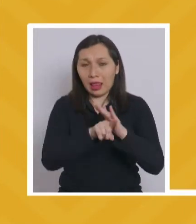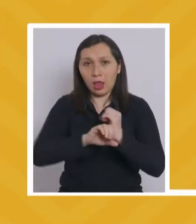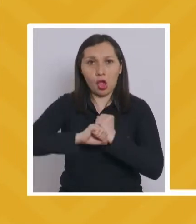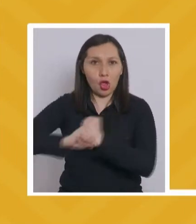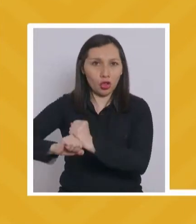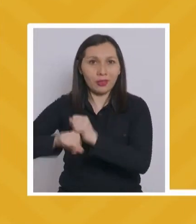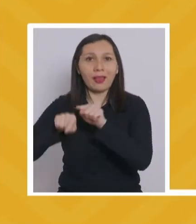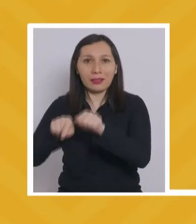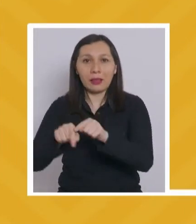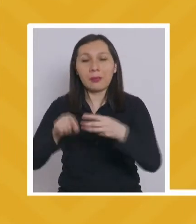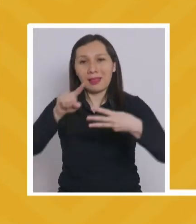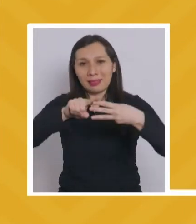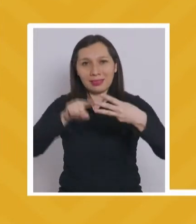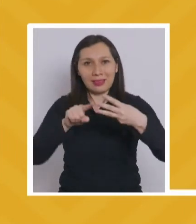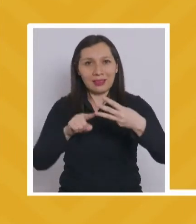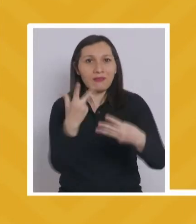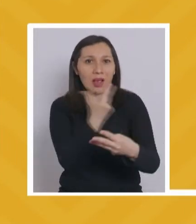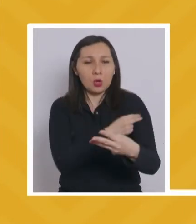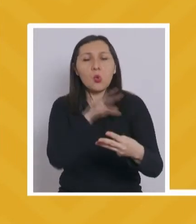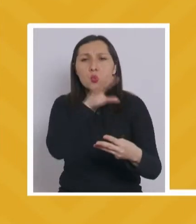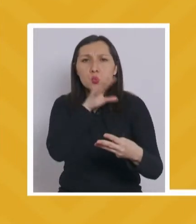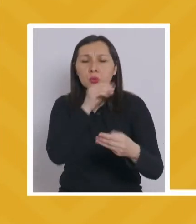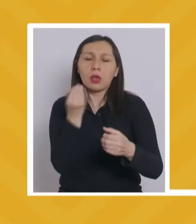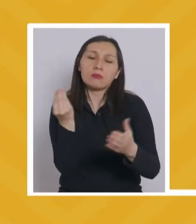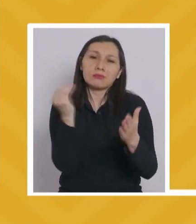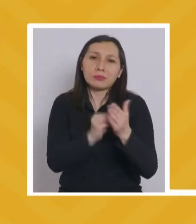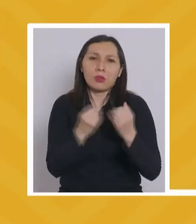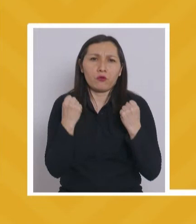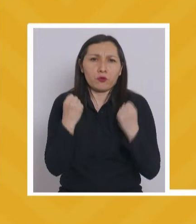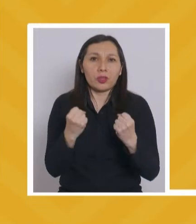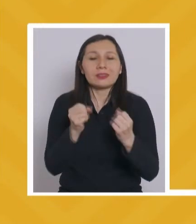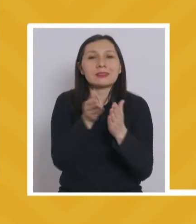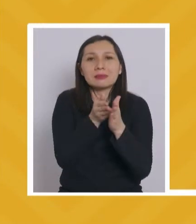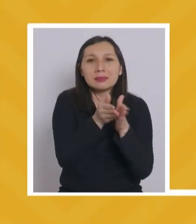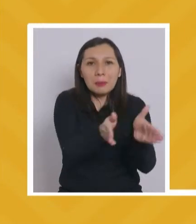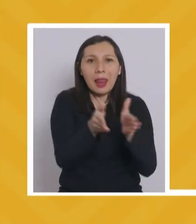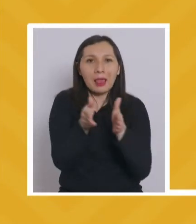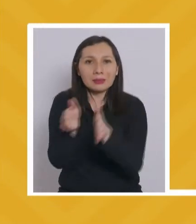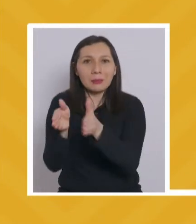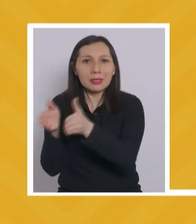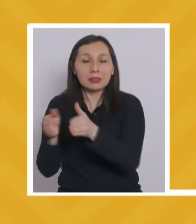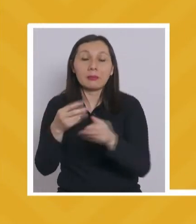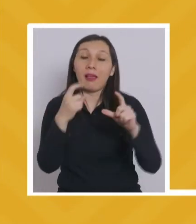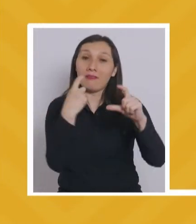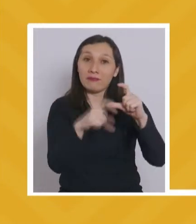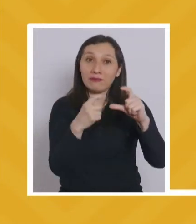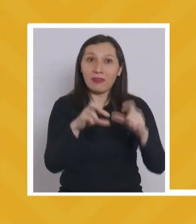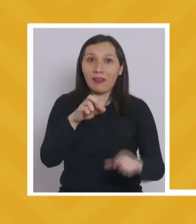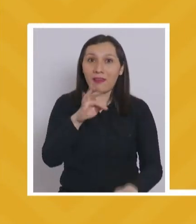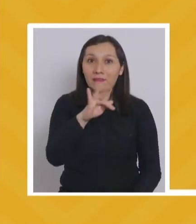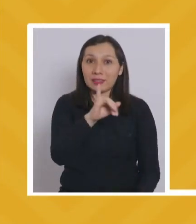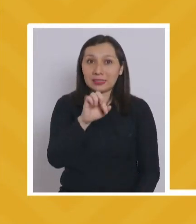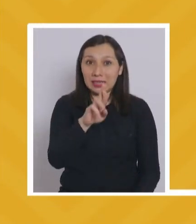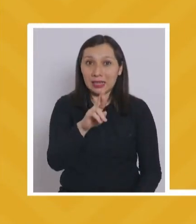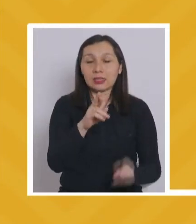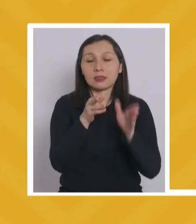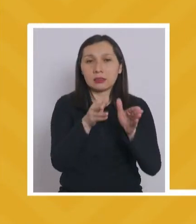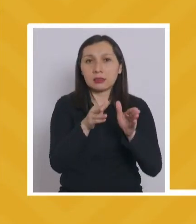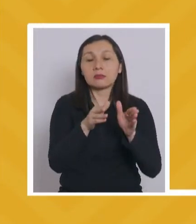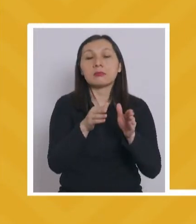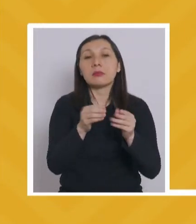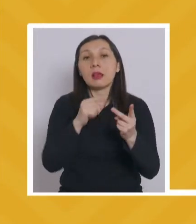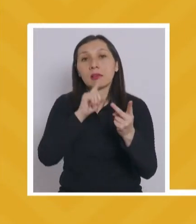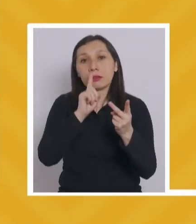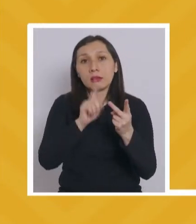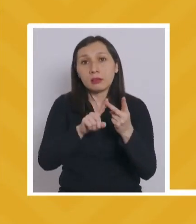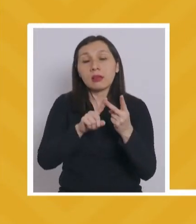prevent COVID-19 prevention and hospitalization, and the effectiveness of Pfizer to